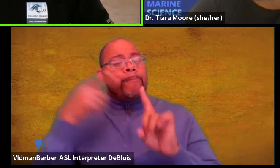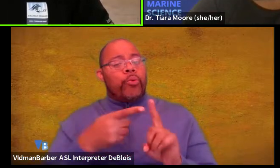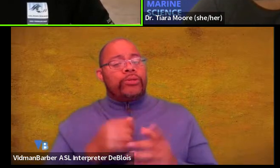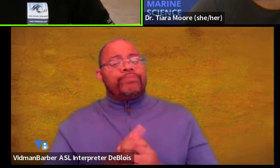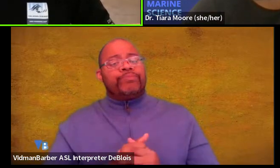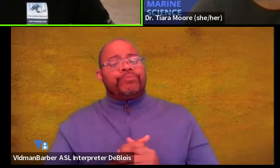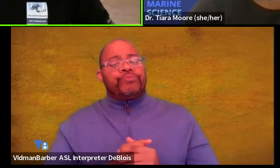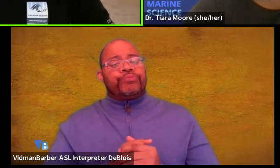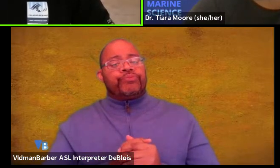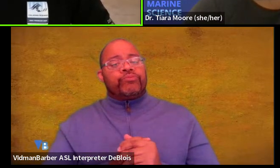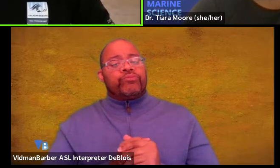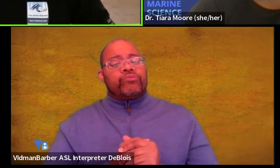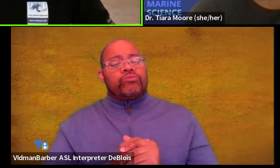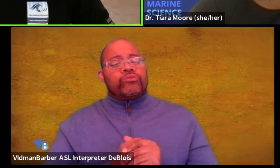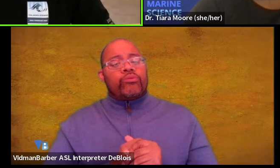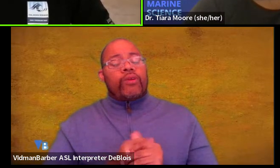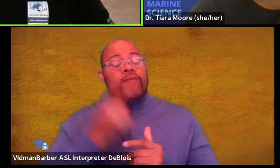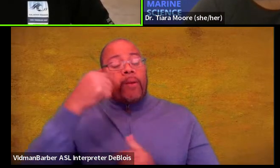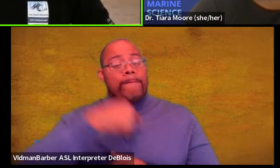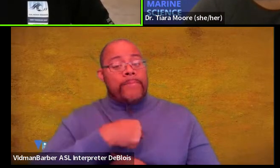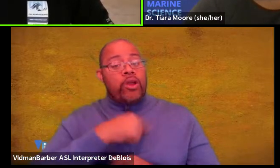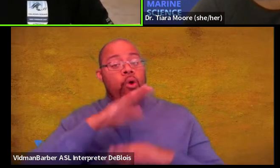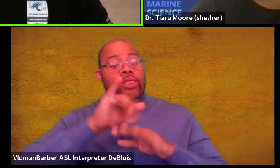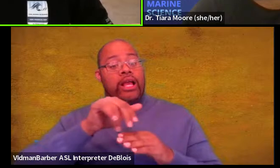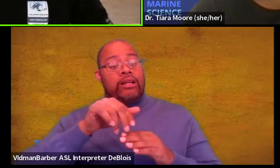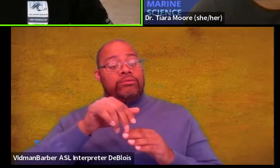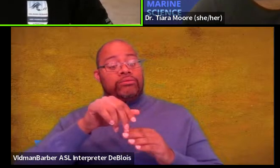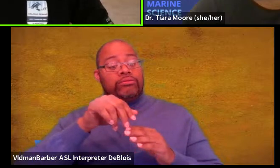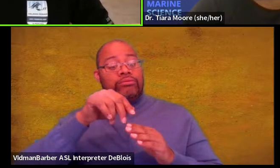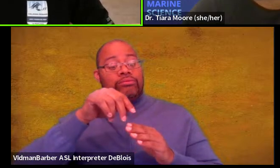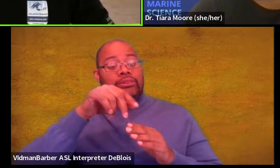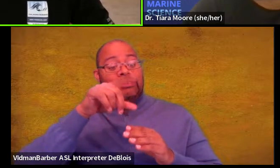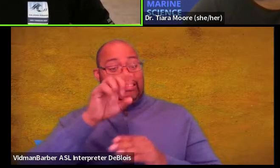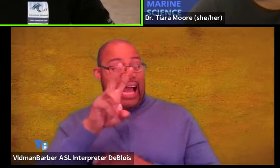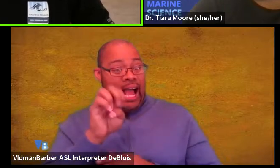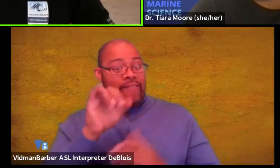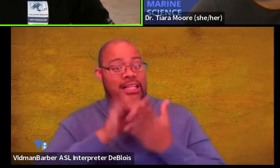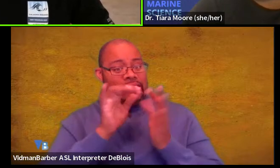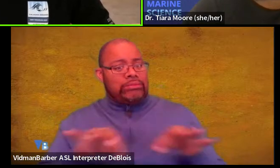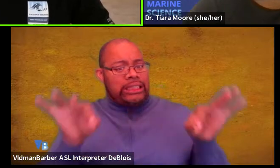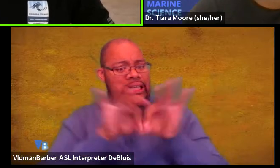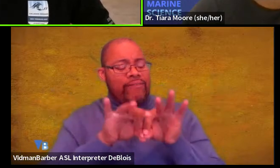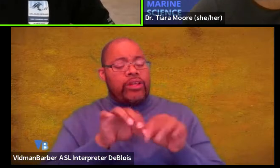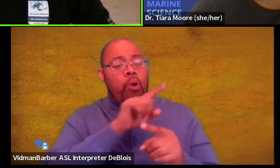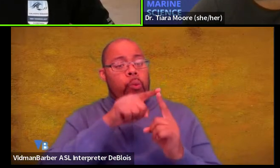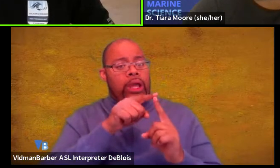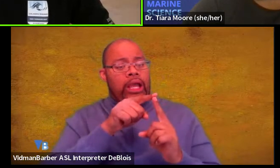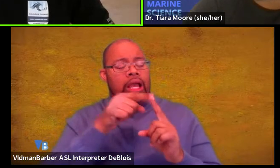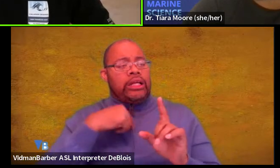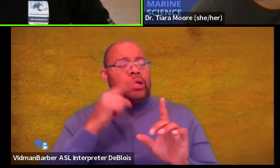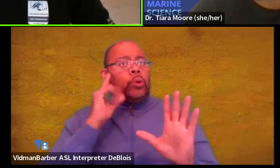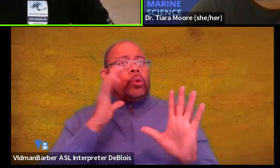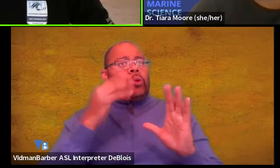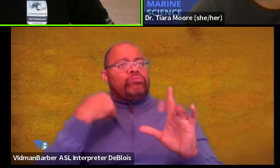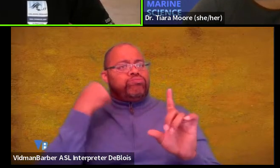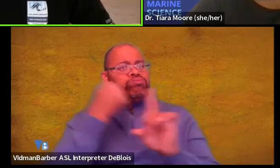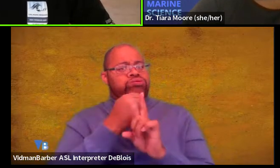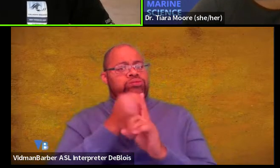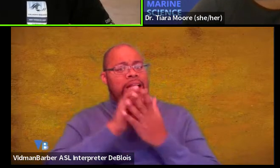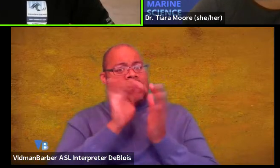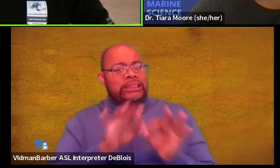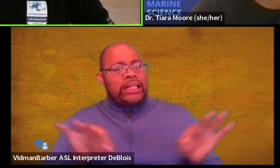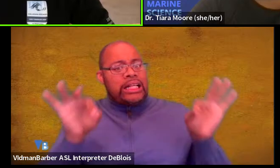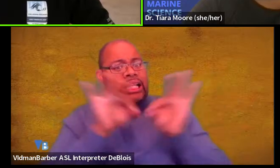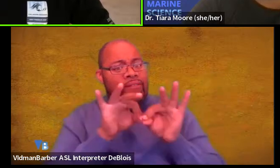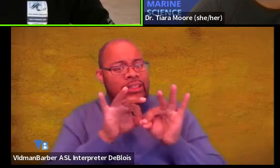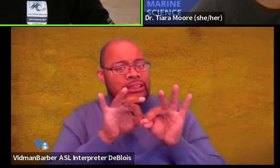being is, for me on that dive, that was significant. And then when it hit me again, what the significance